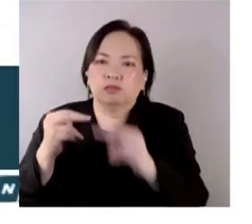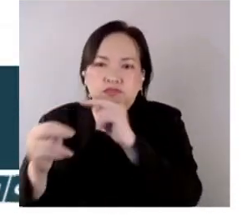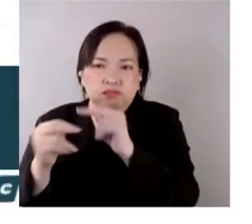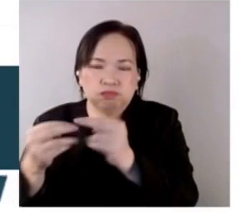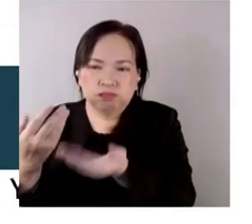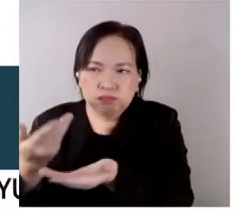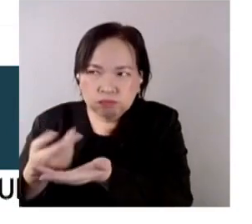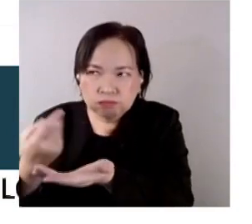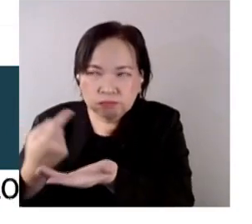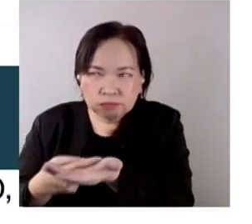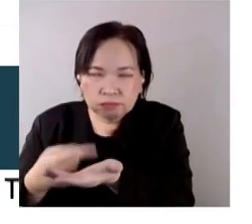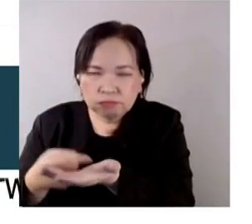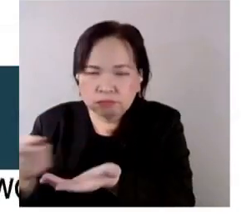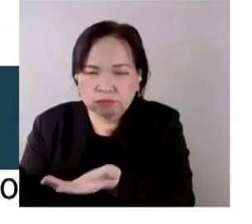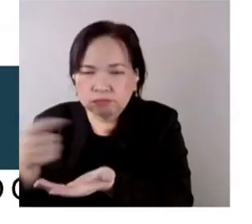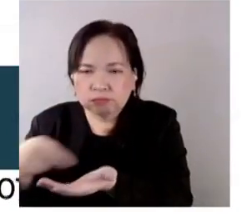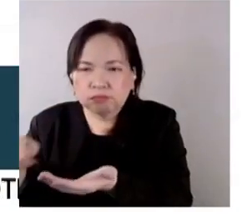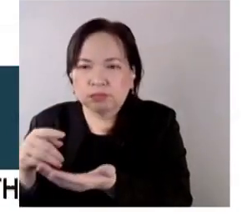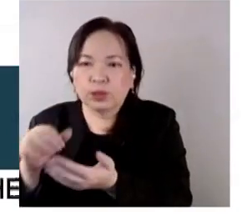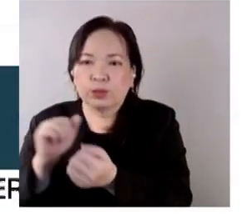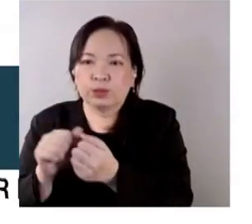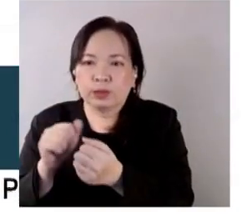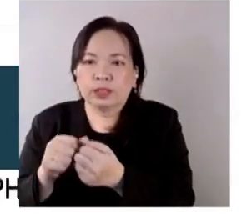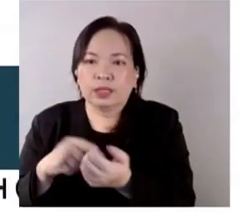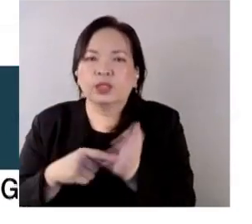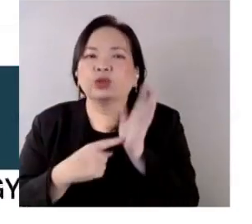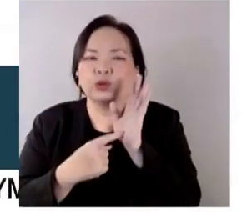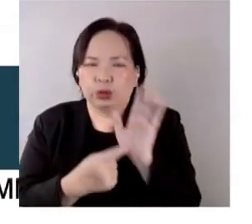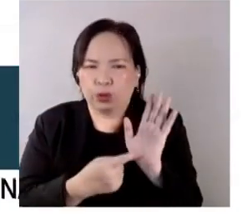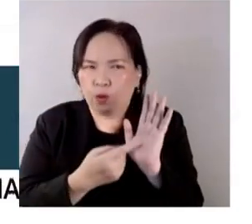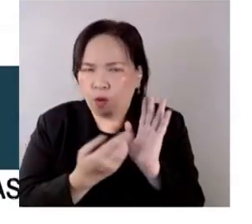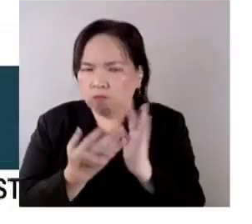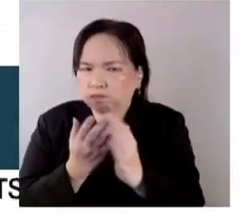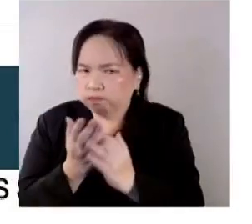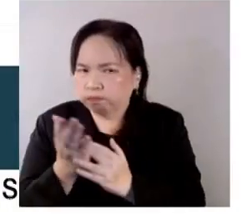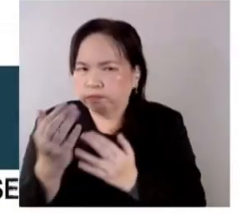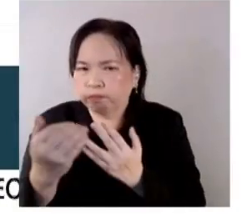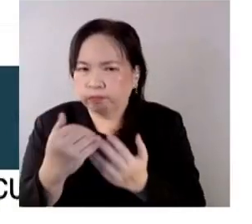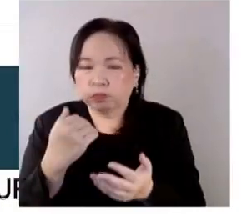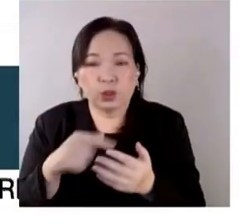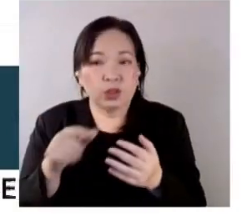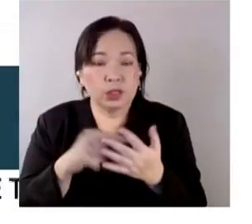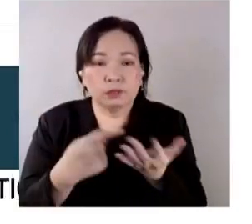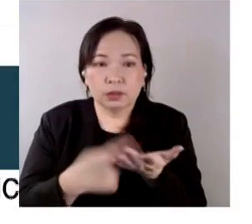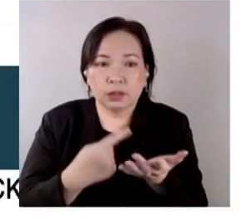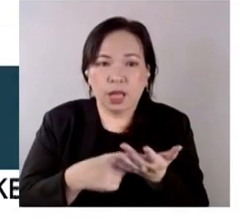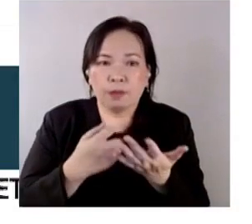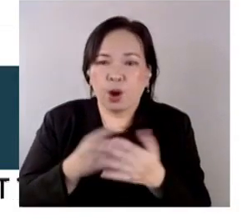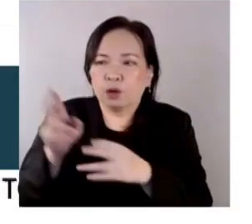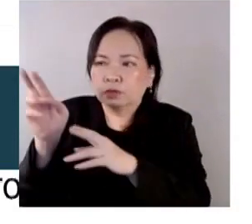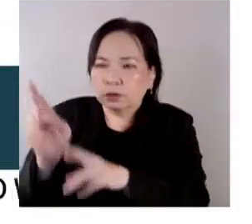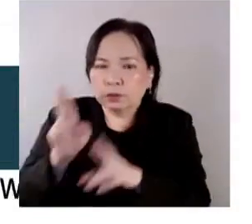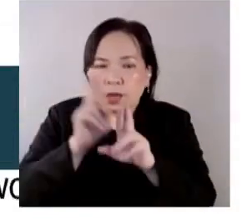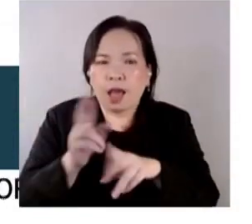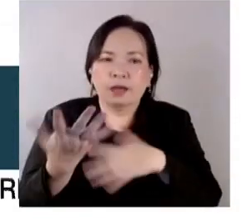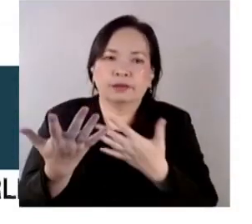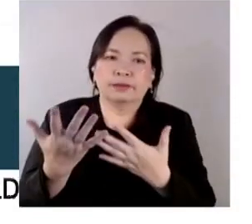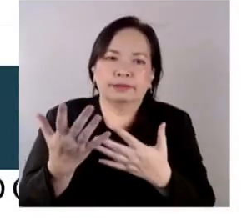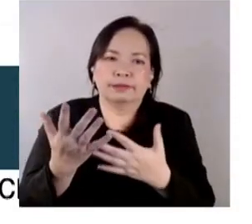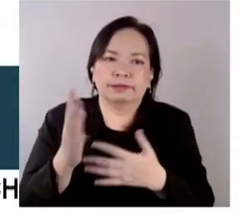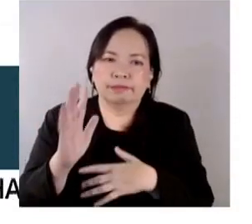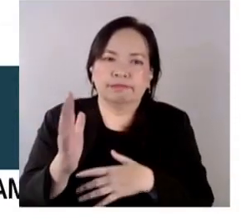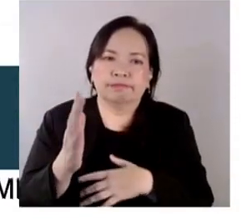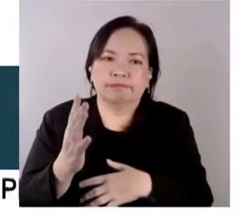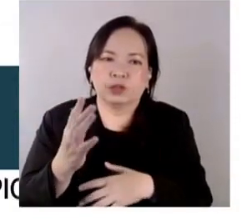is an indication that there's a degree of transparency. Because again, when we talk about diplomacy, you cannot simply reveal